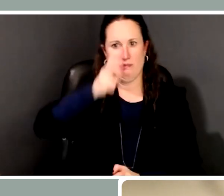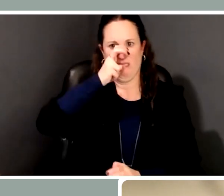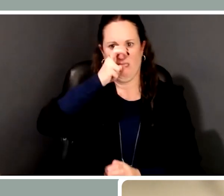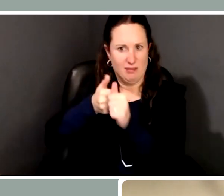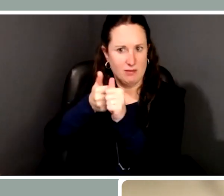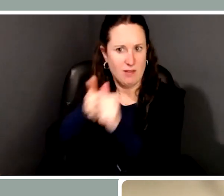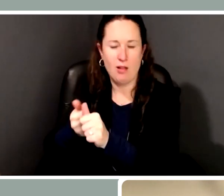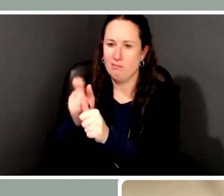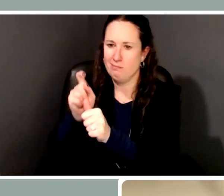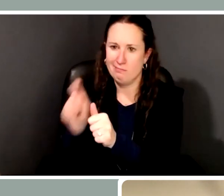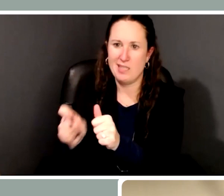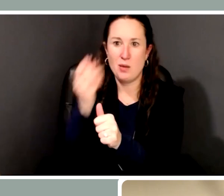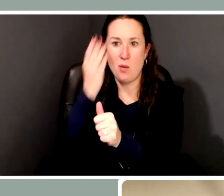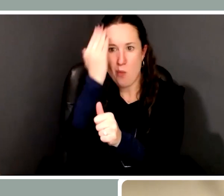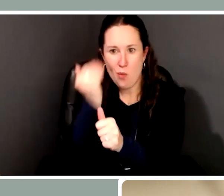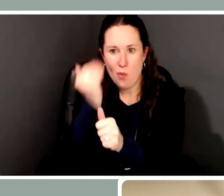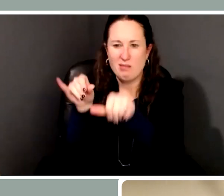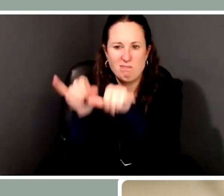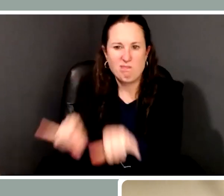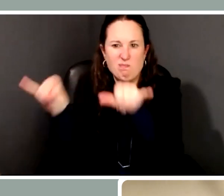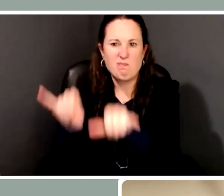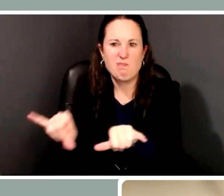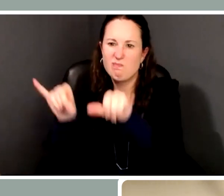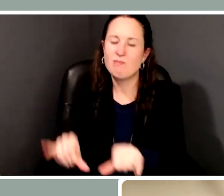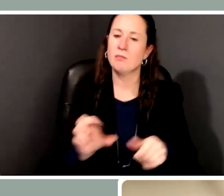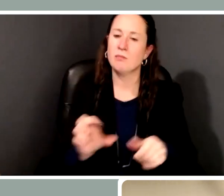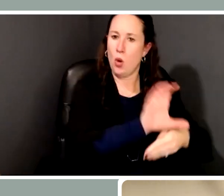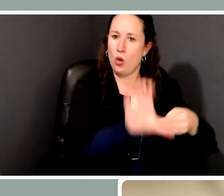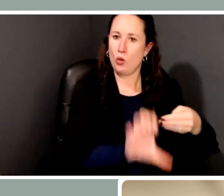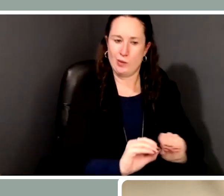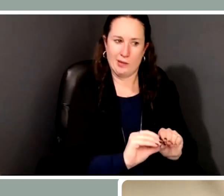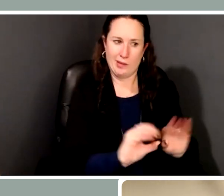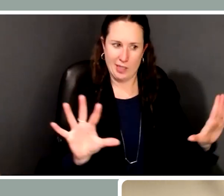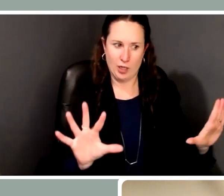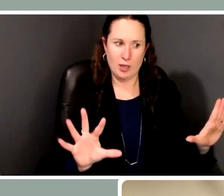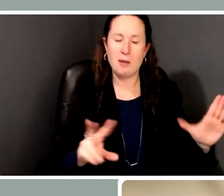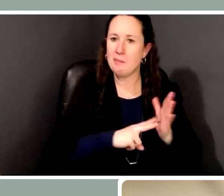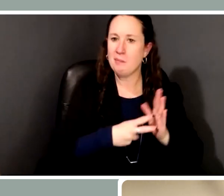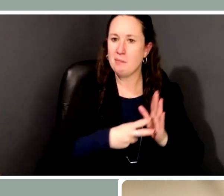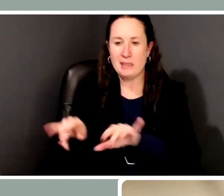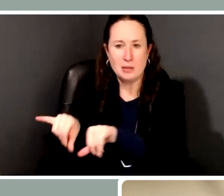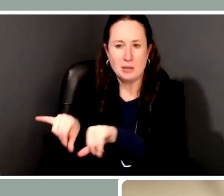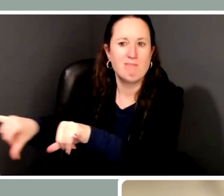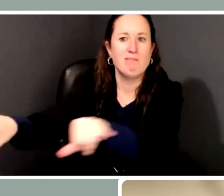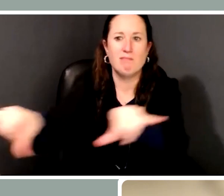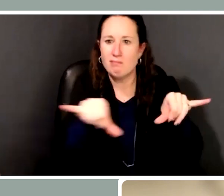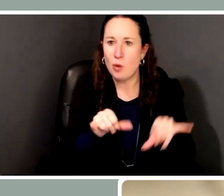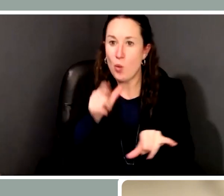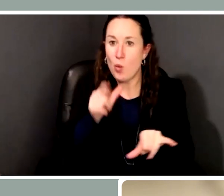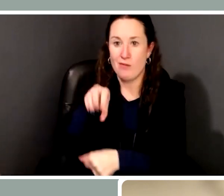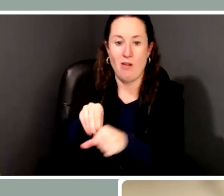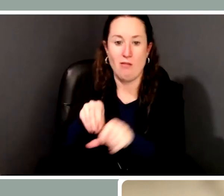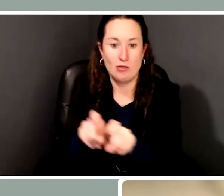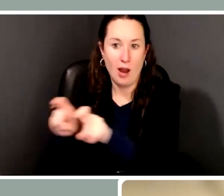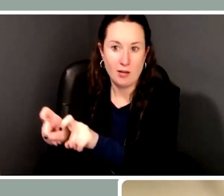in order to have a clear conclusion, they have to be done in a uniform way. Okay. But what typically happens is the